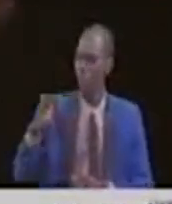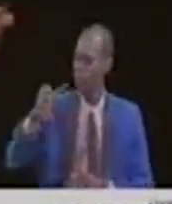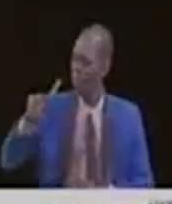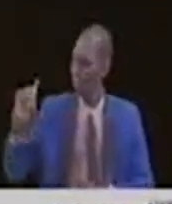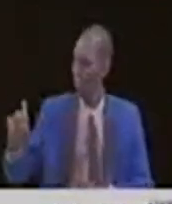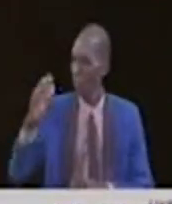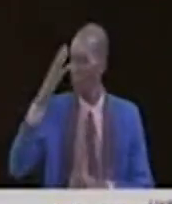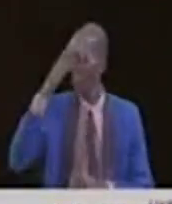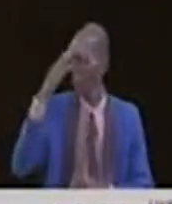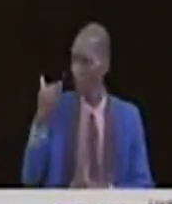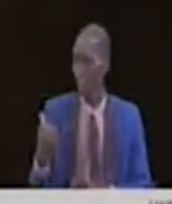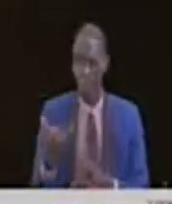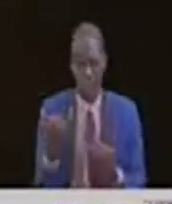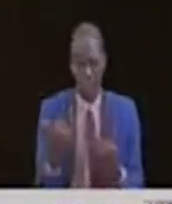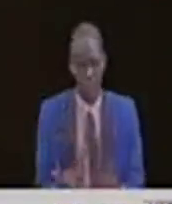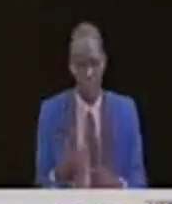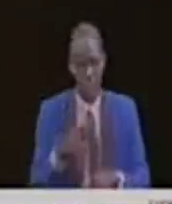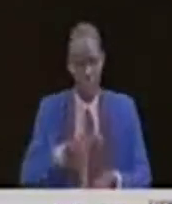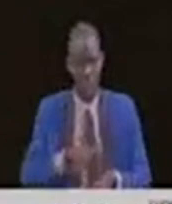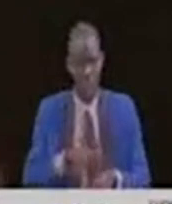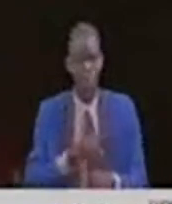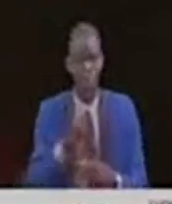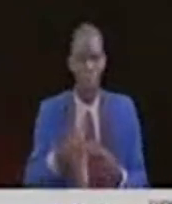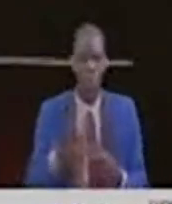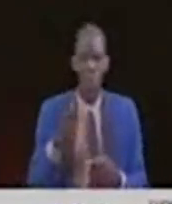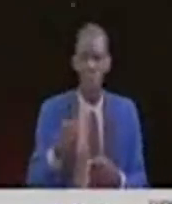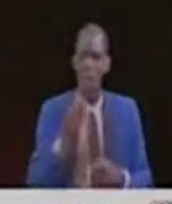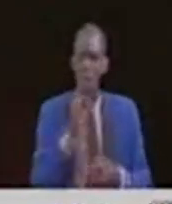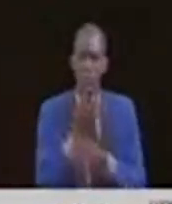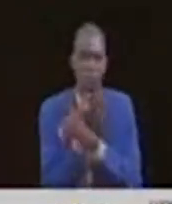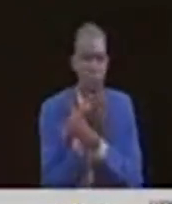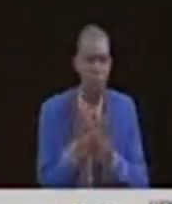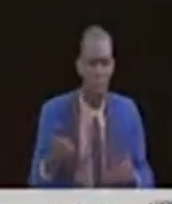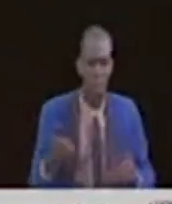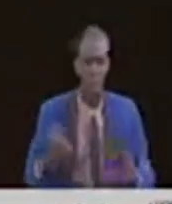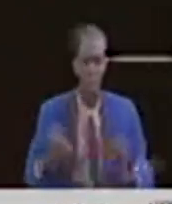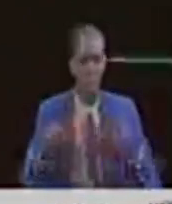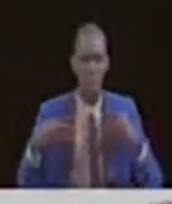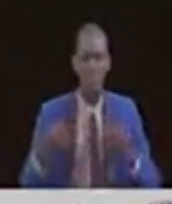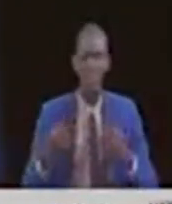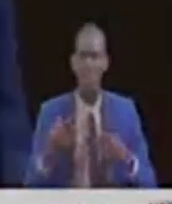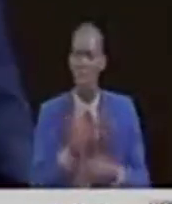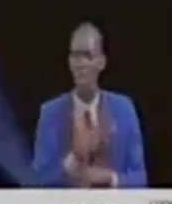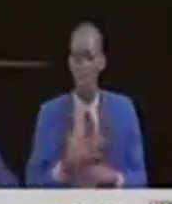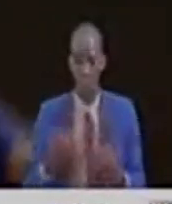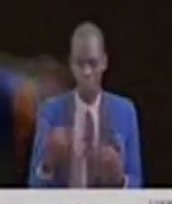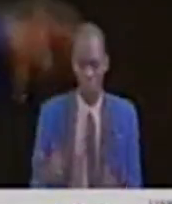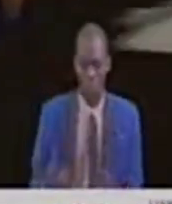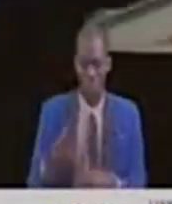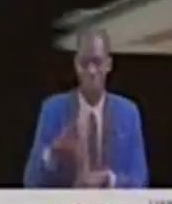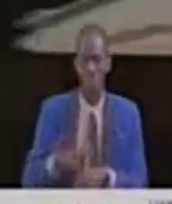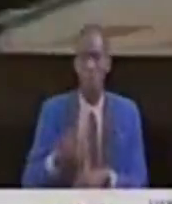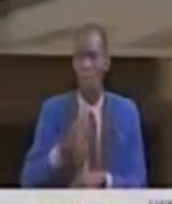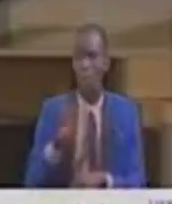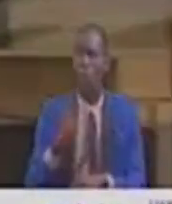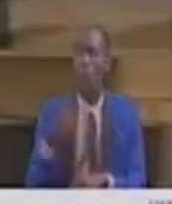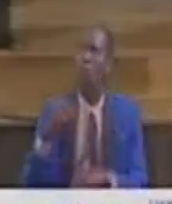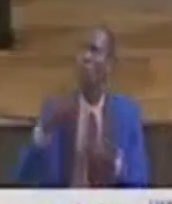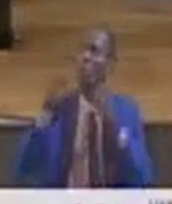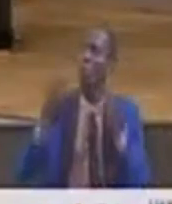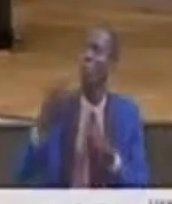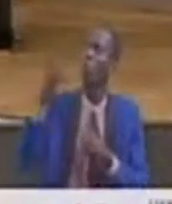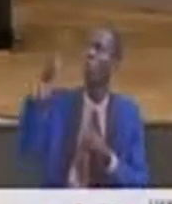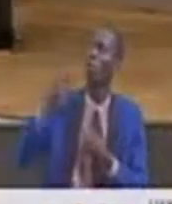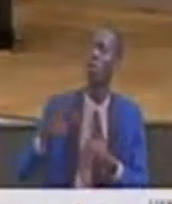place, deliverance is taking place, and the power of the Lord moving in a way we've never seen